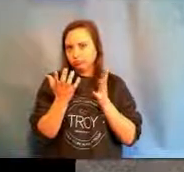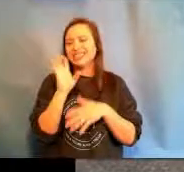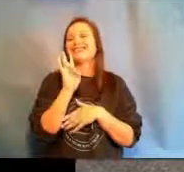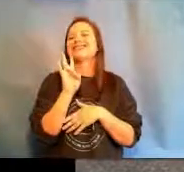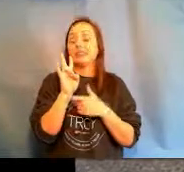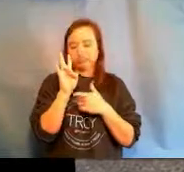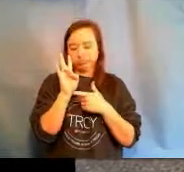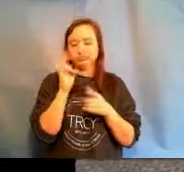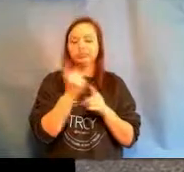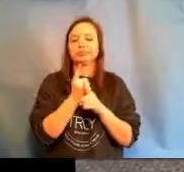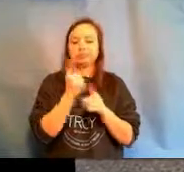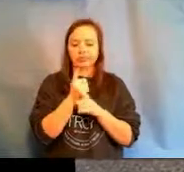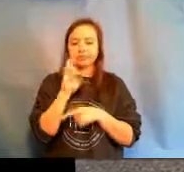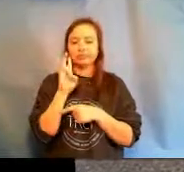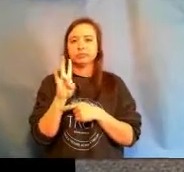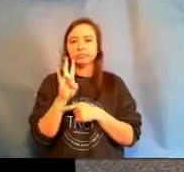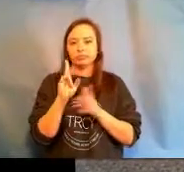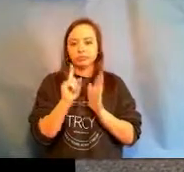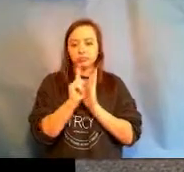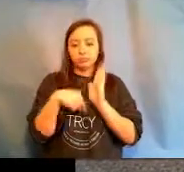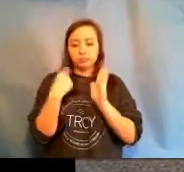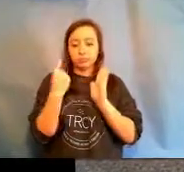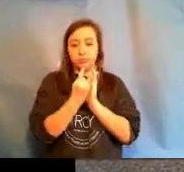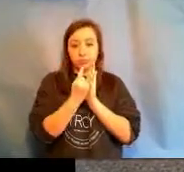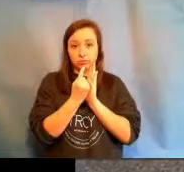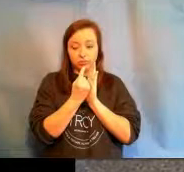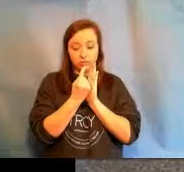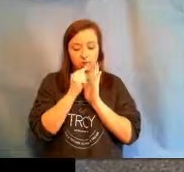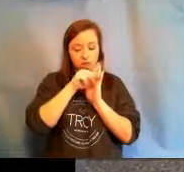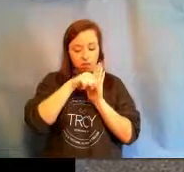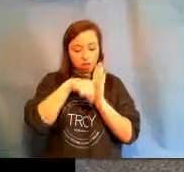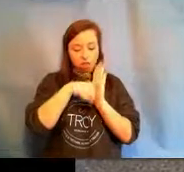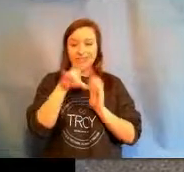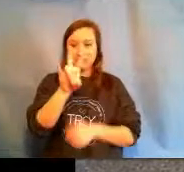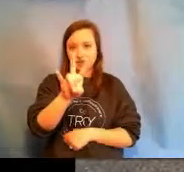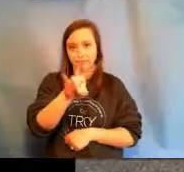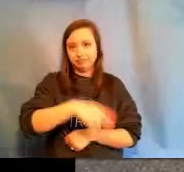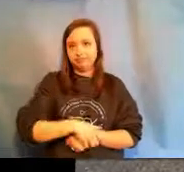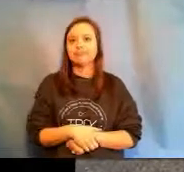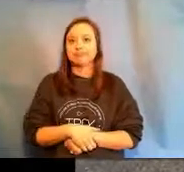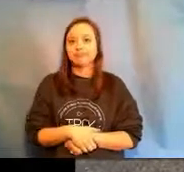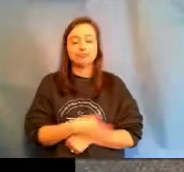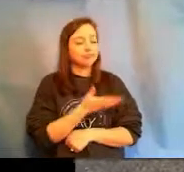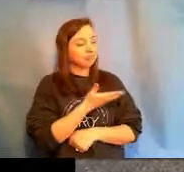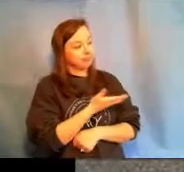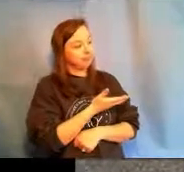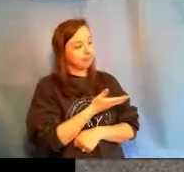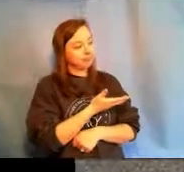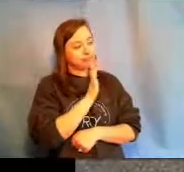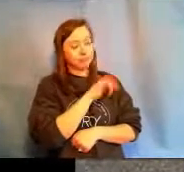Good, 7. So our minute or our hour hand points at the 7. So it's 7